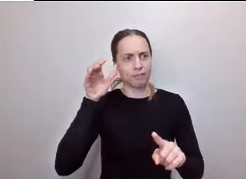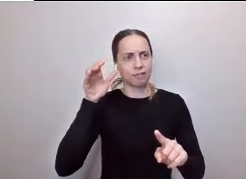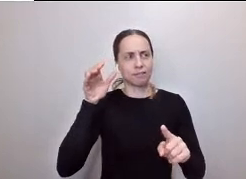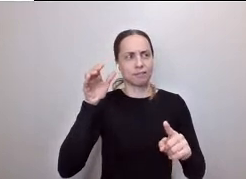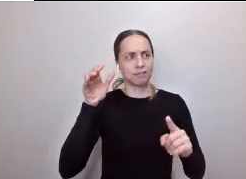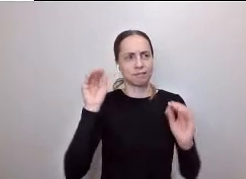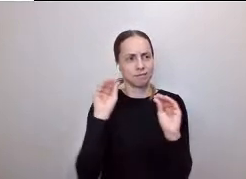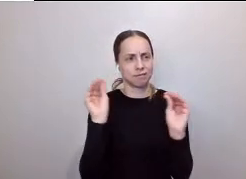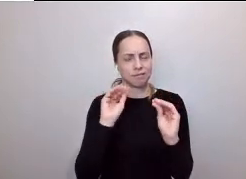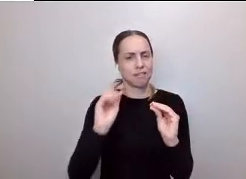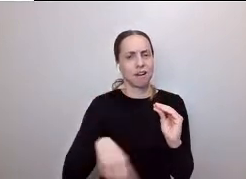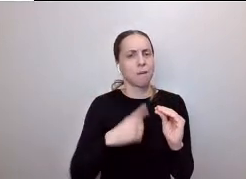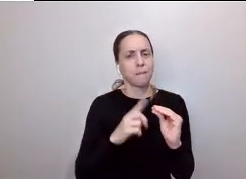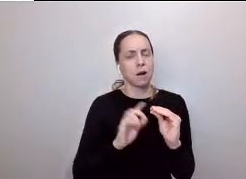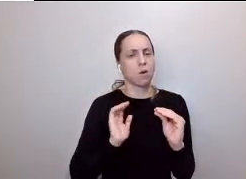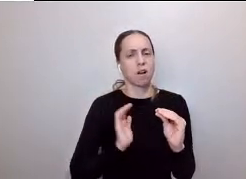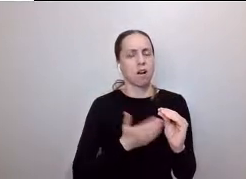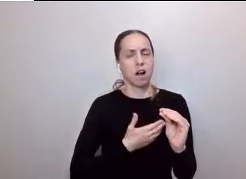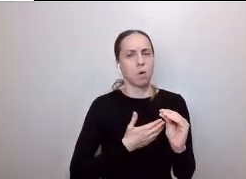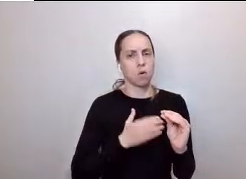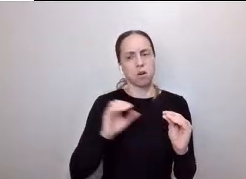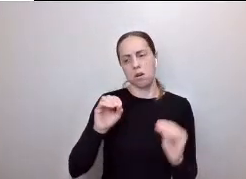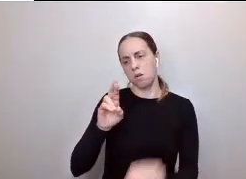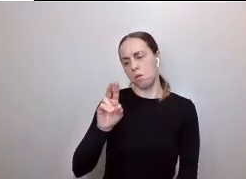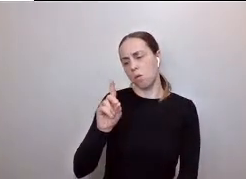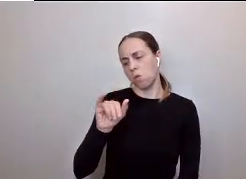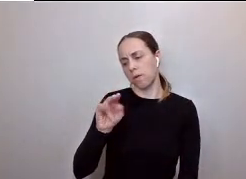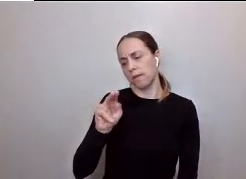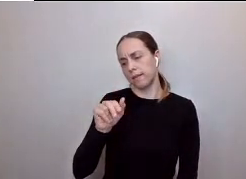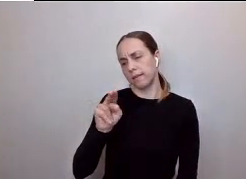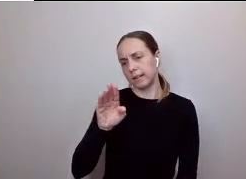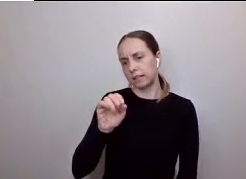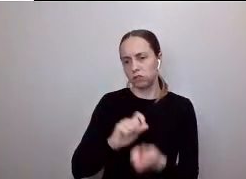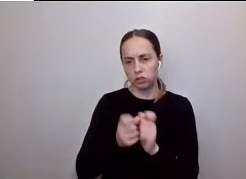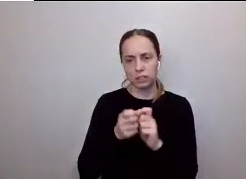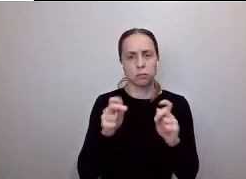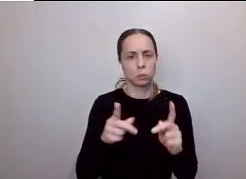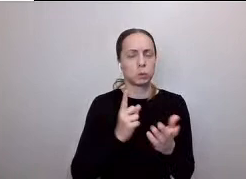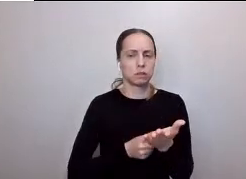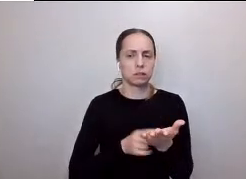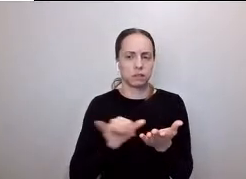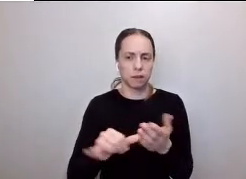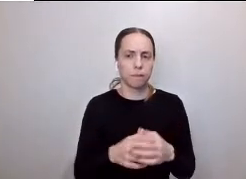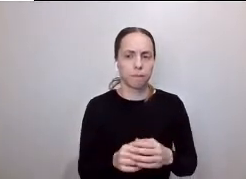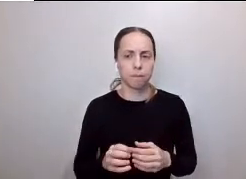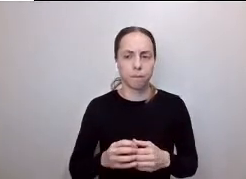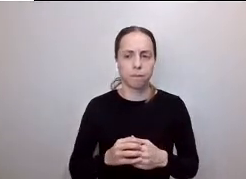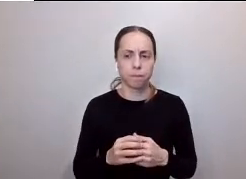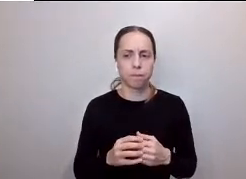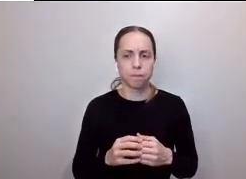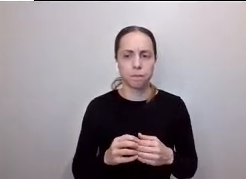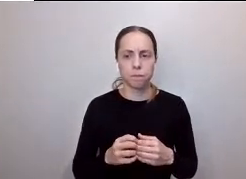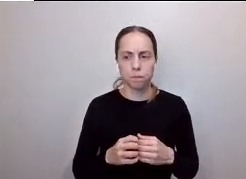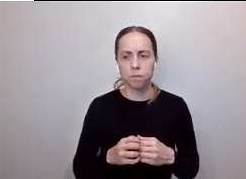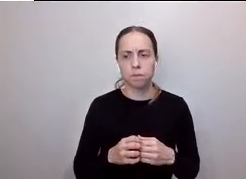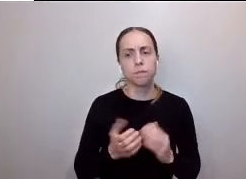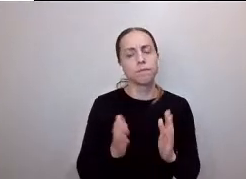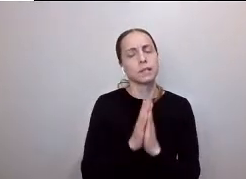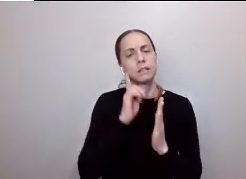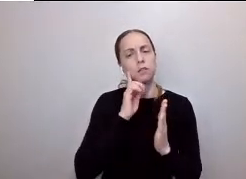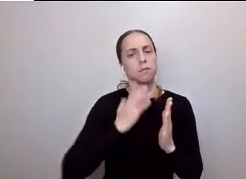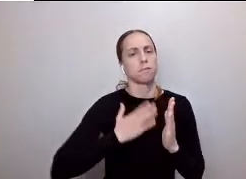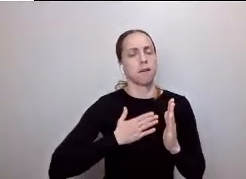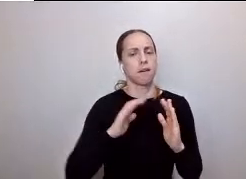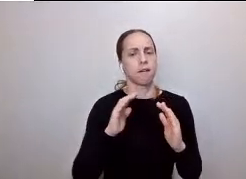ordinance change and what we should do, and an opportunity to discuss this. So I just ask for my colleagues to support this. I think it will end up